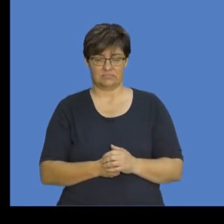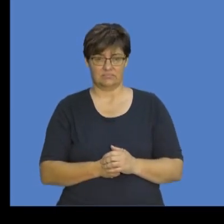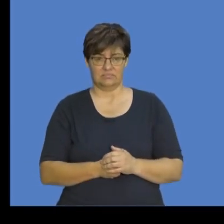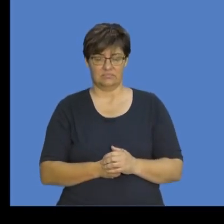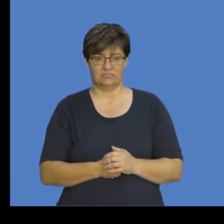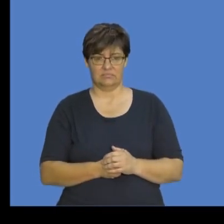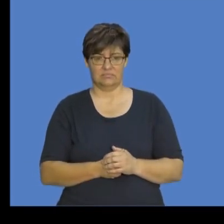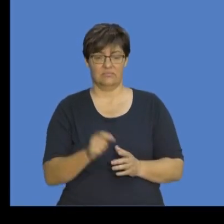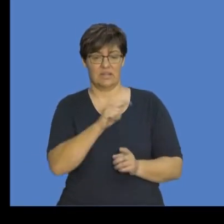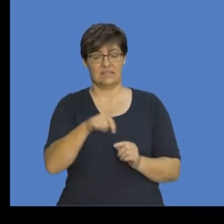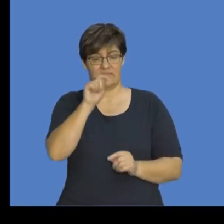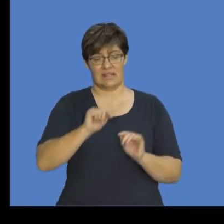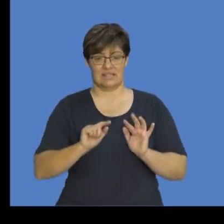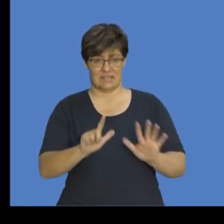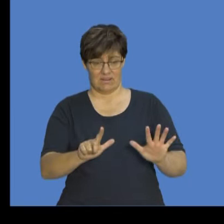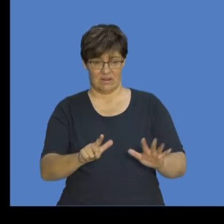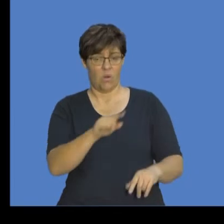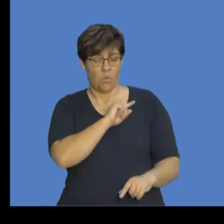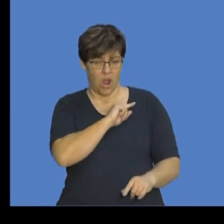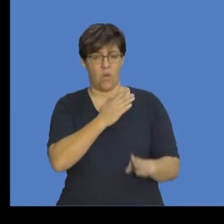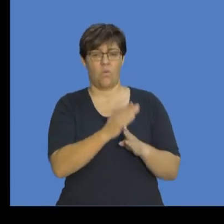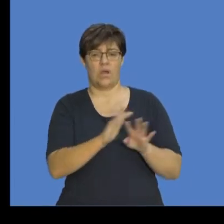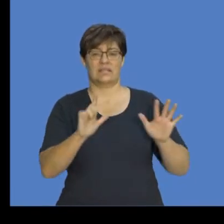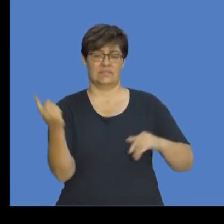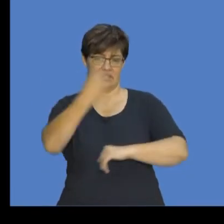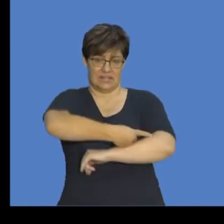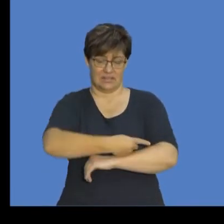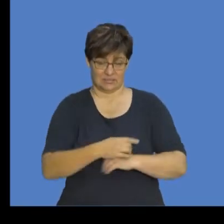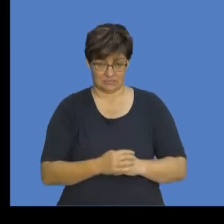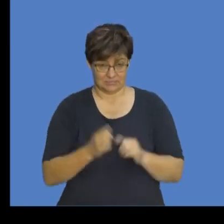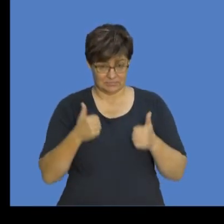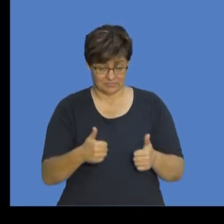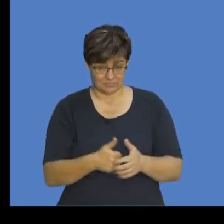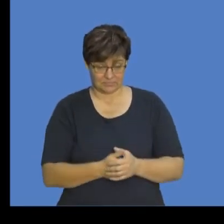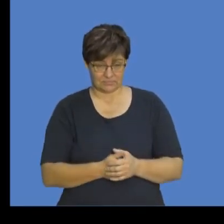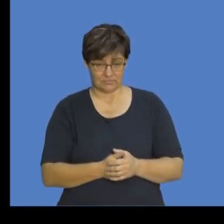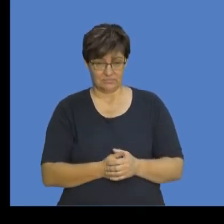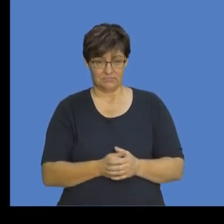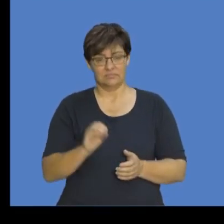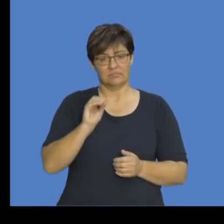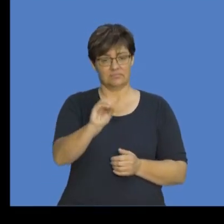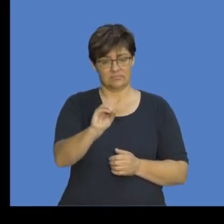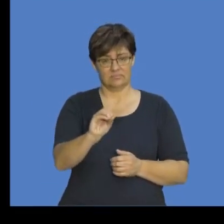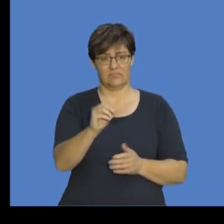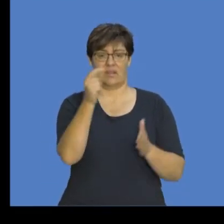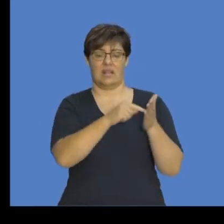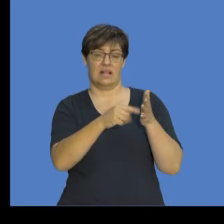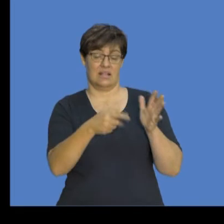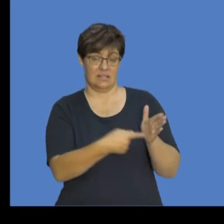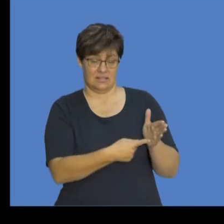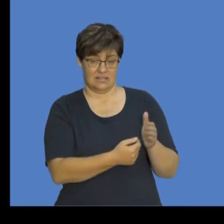6. Divided by 7 because it was working for 7 days. Are we all together? Then put this on your